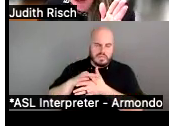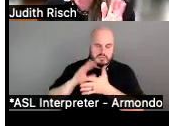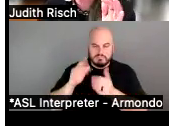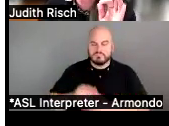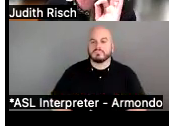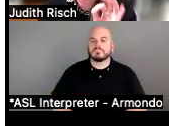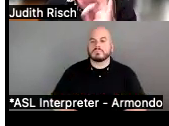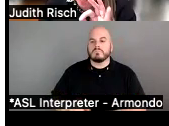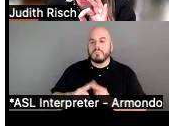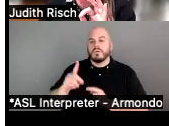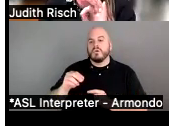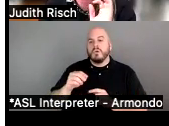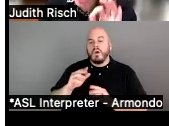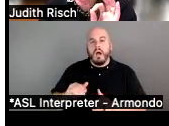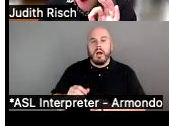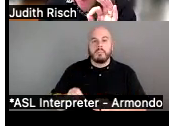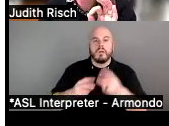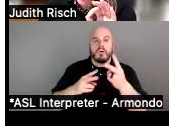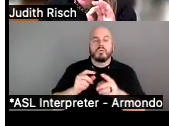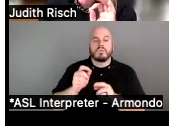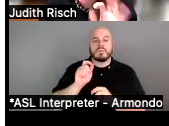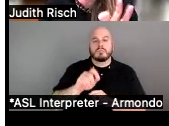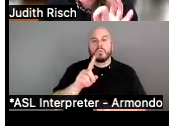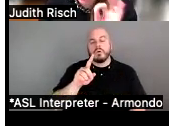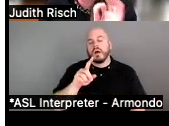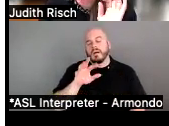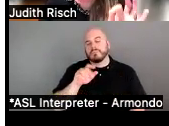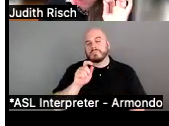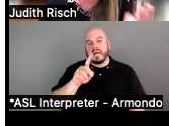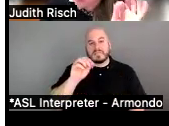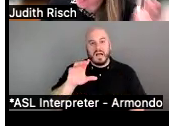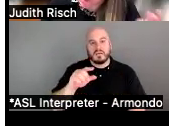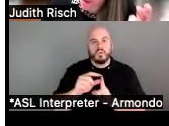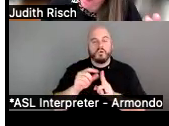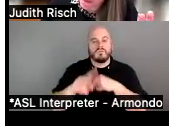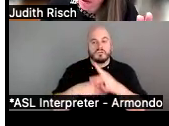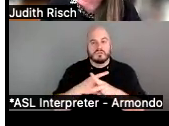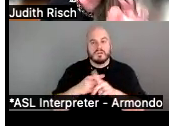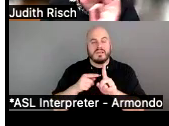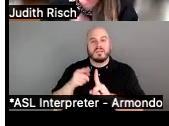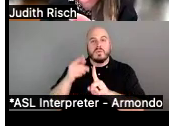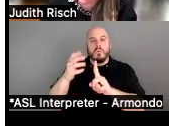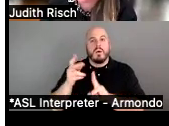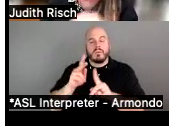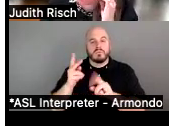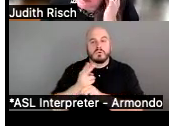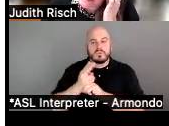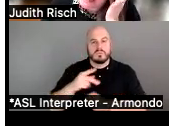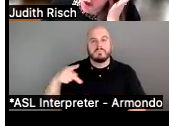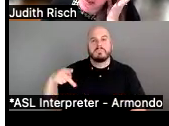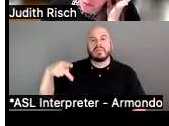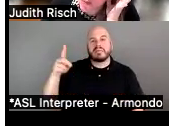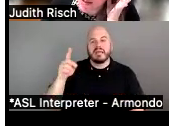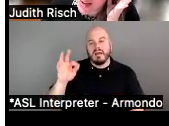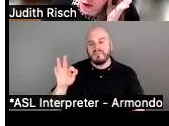do upload the Word version also. And the Word version is really the version we want people using. The PDF is there really